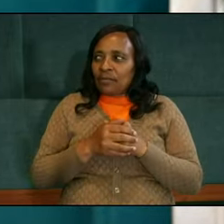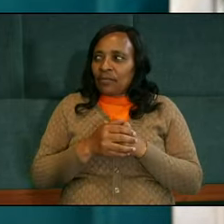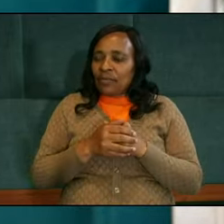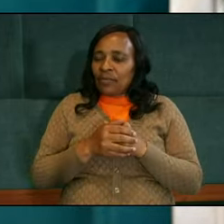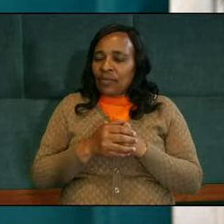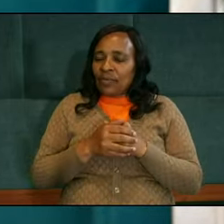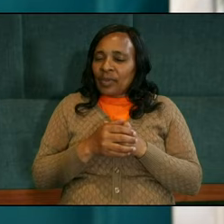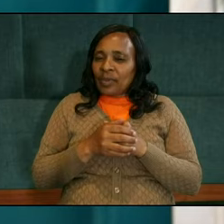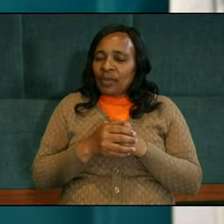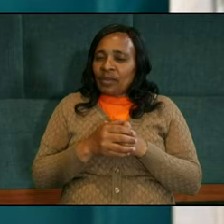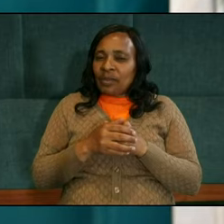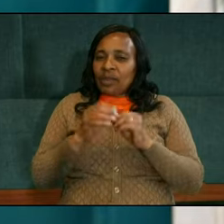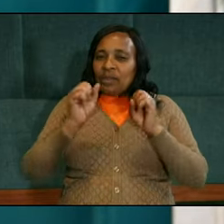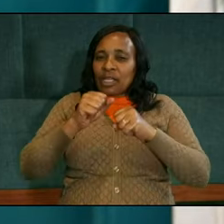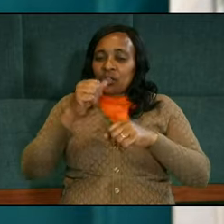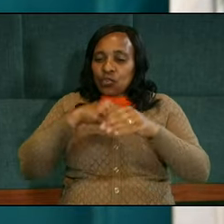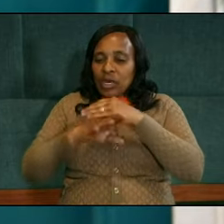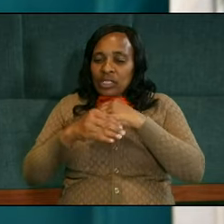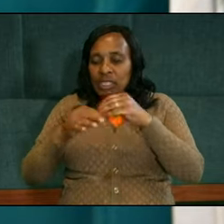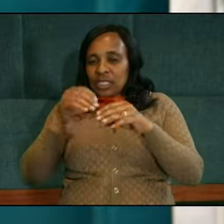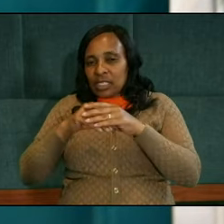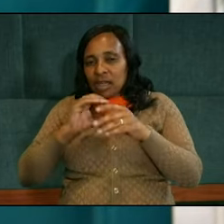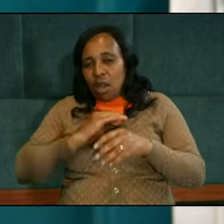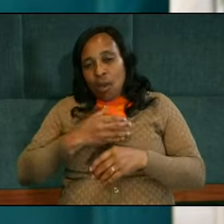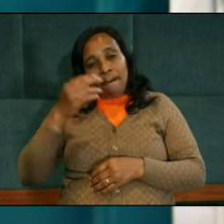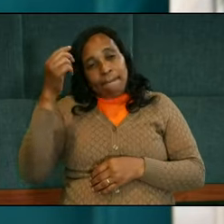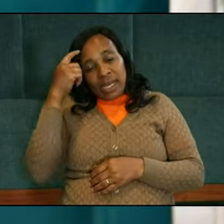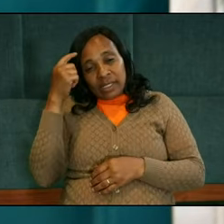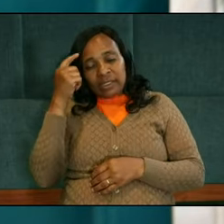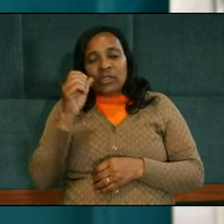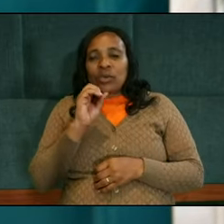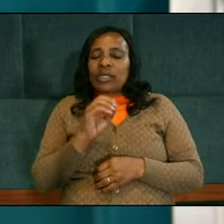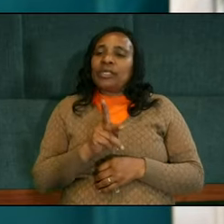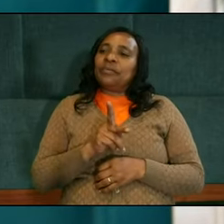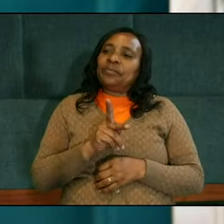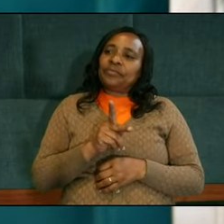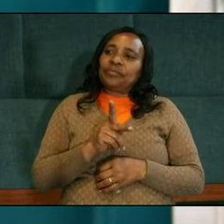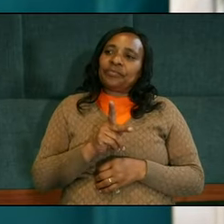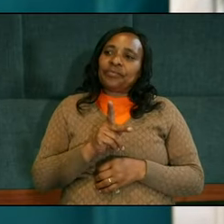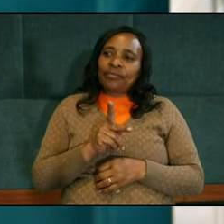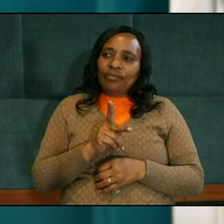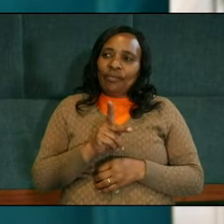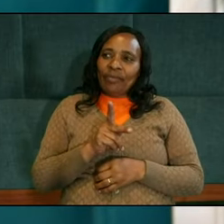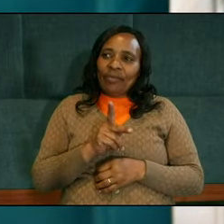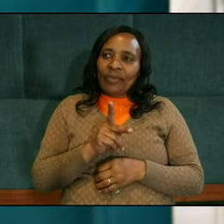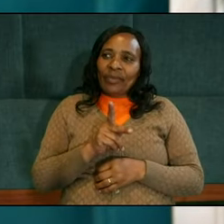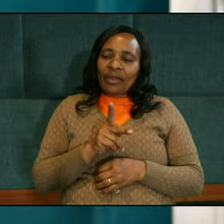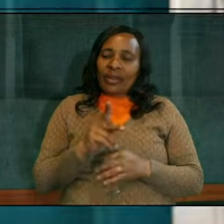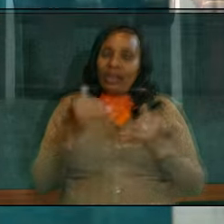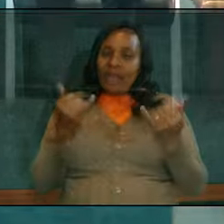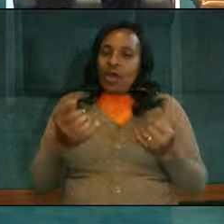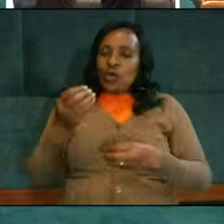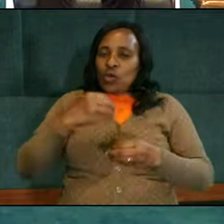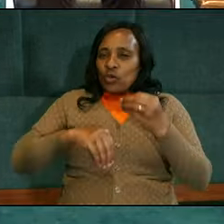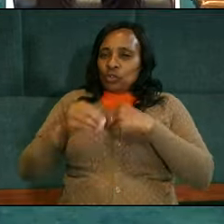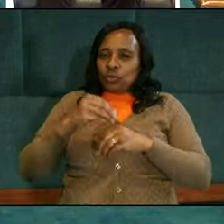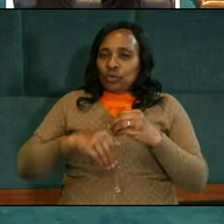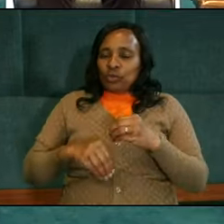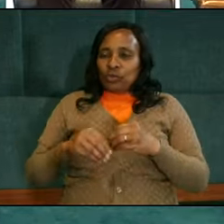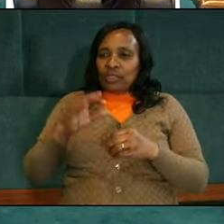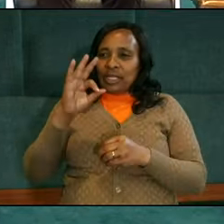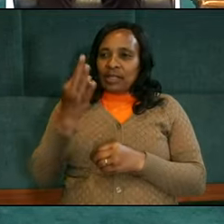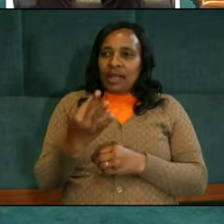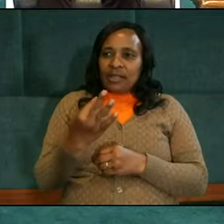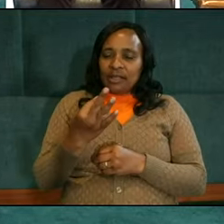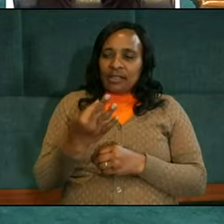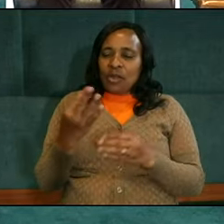also gain access to our minds. Okay, amazing. Thank you very much. Now, I just want to contribute on, I think, the third